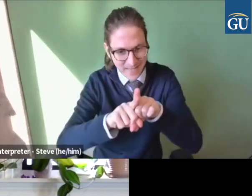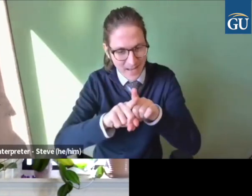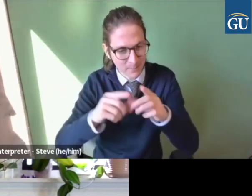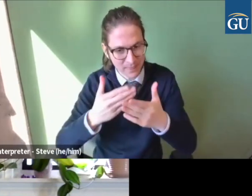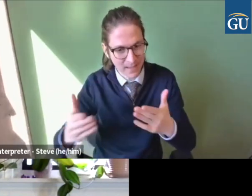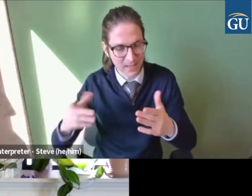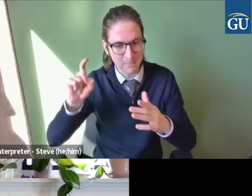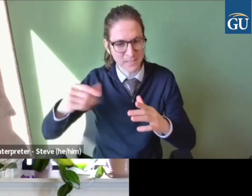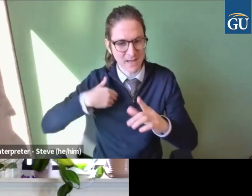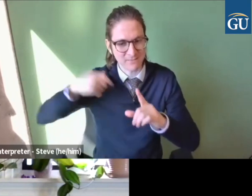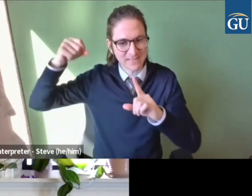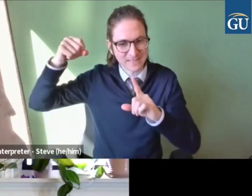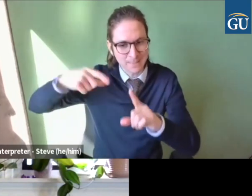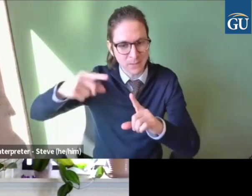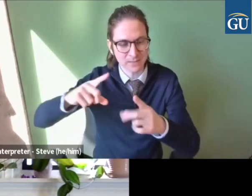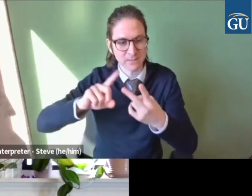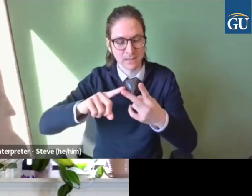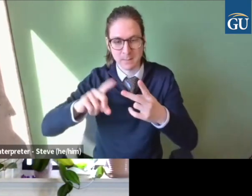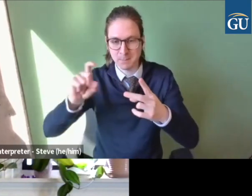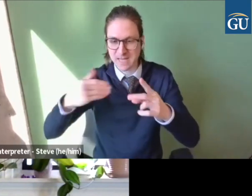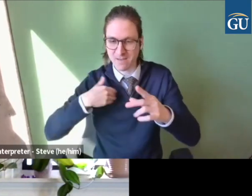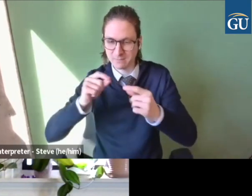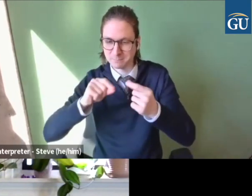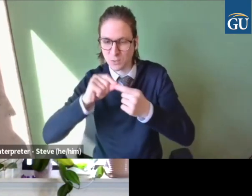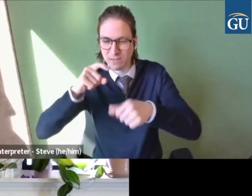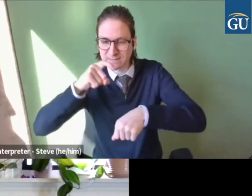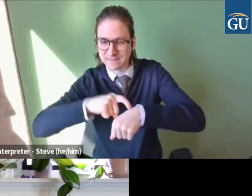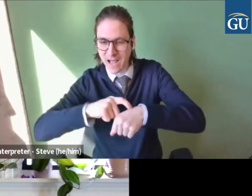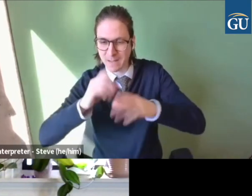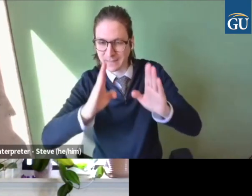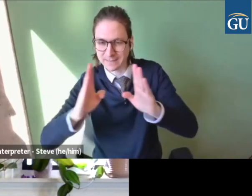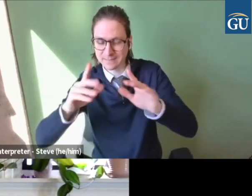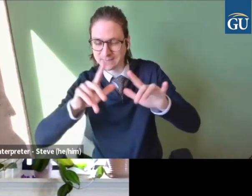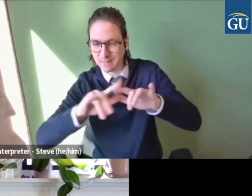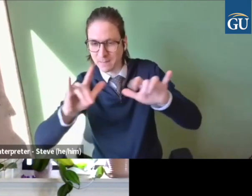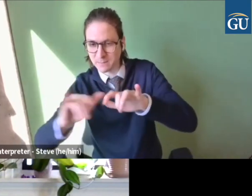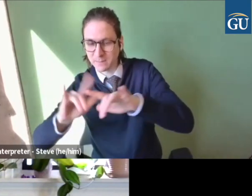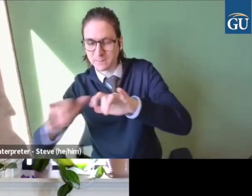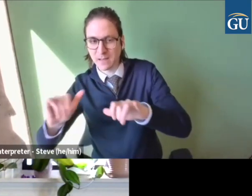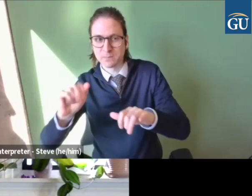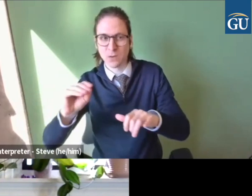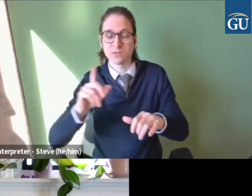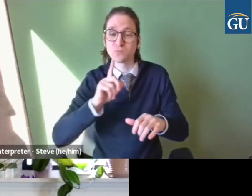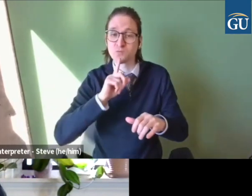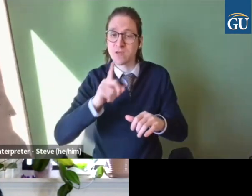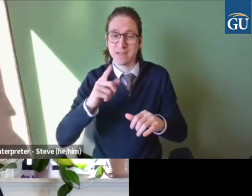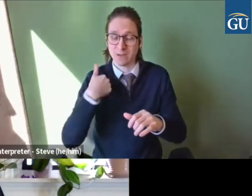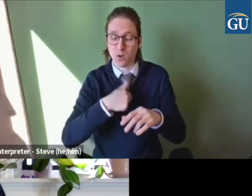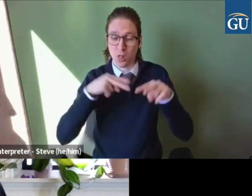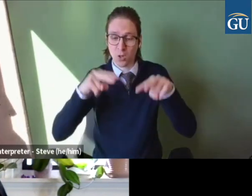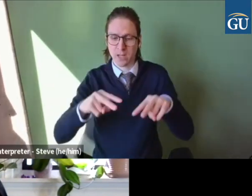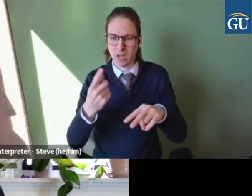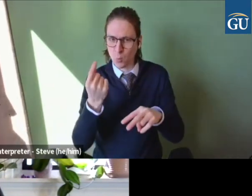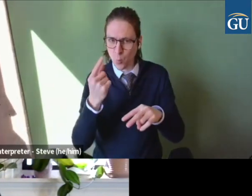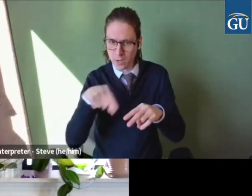synced. So they're perceiving it in the same way. So it's really about what do you notice, what do you process as you are engaging